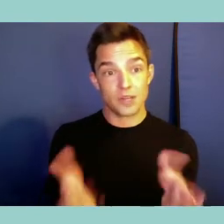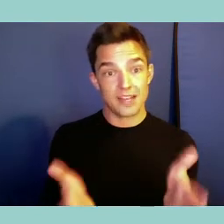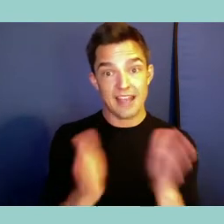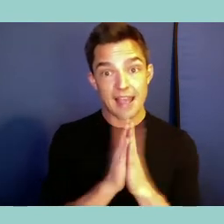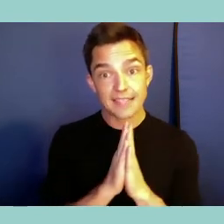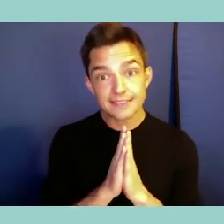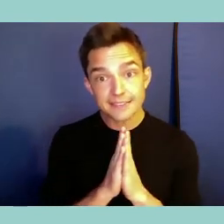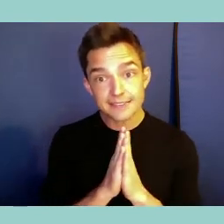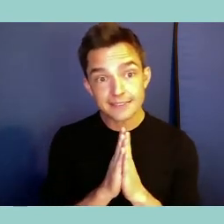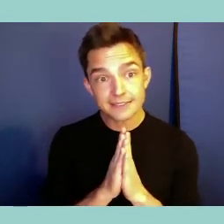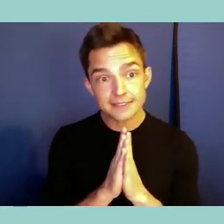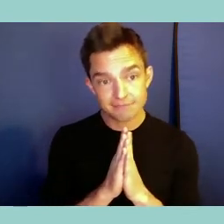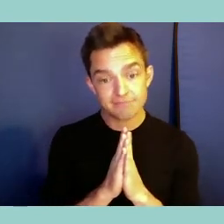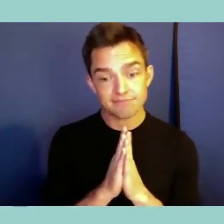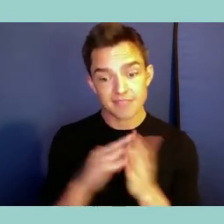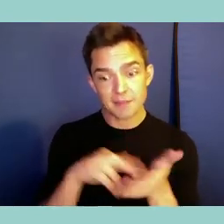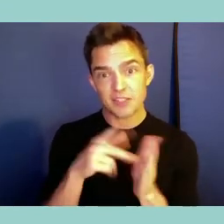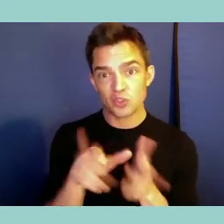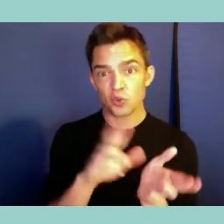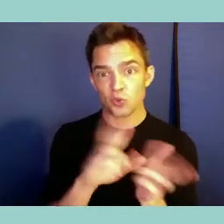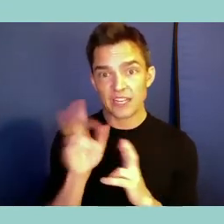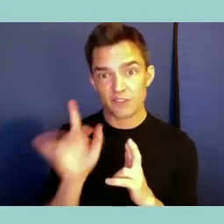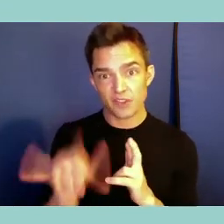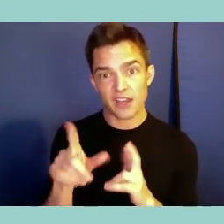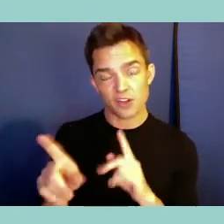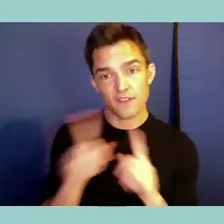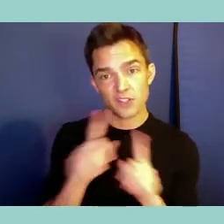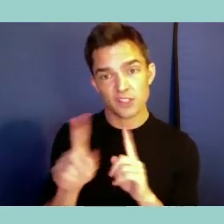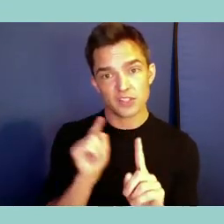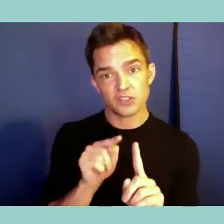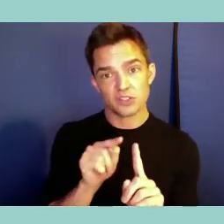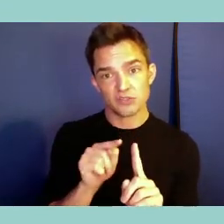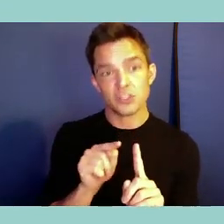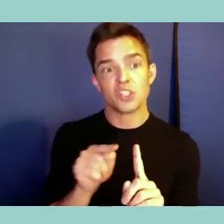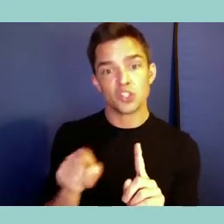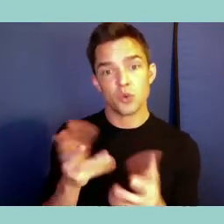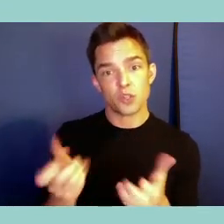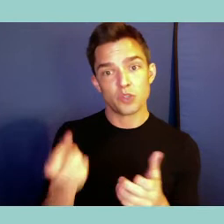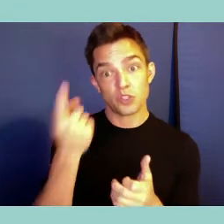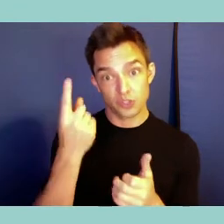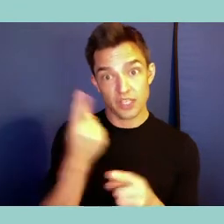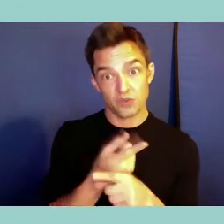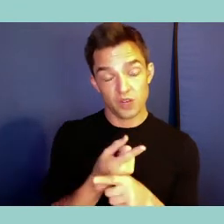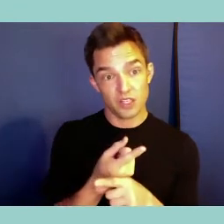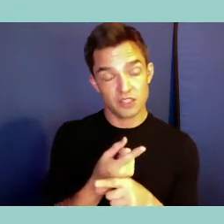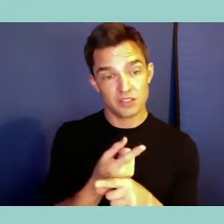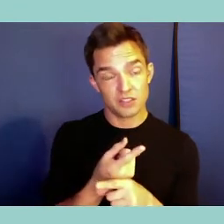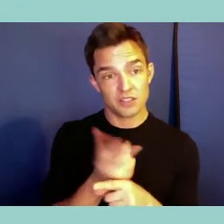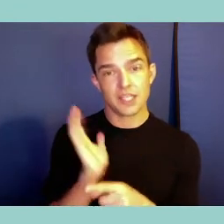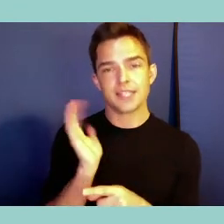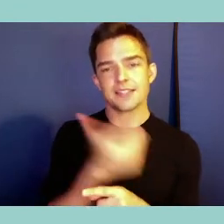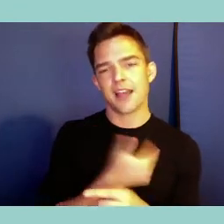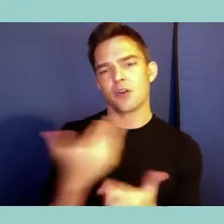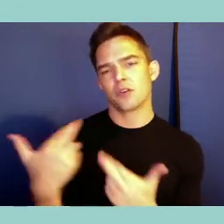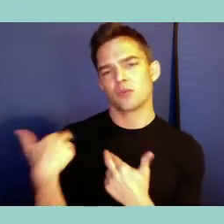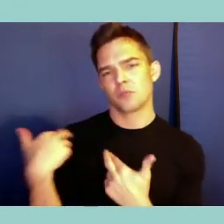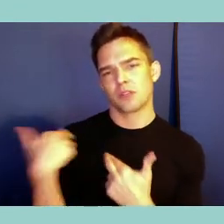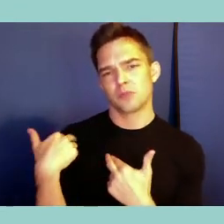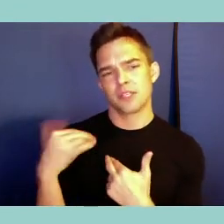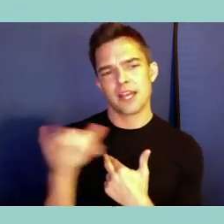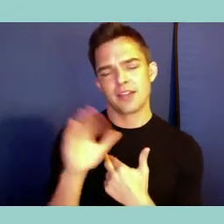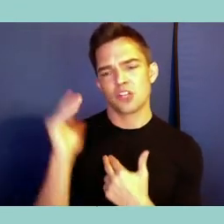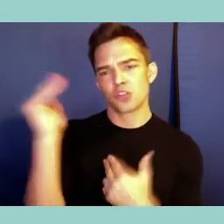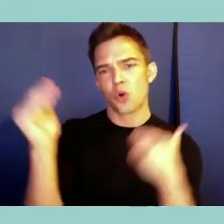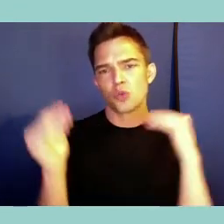But if you're asking, you're ready. You're ready for the conversation. You want to understand, right? And it's our